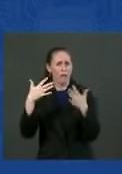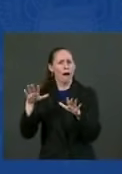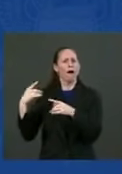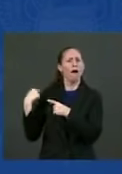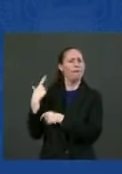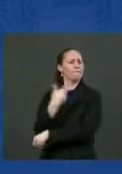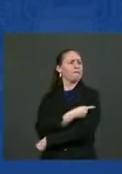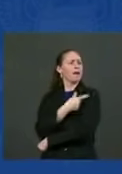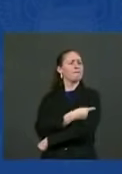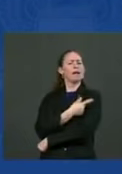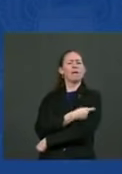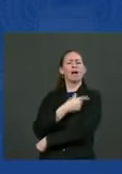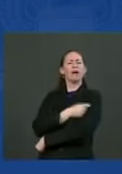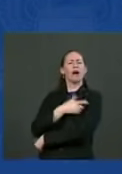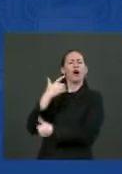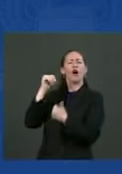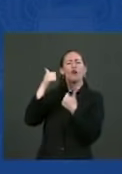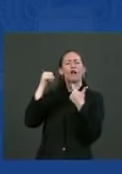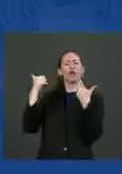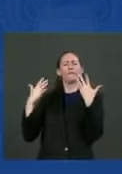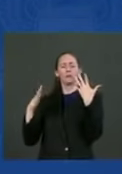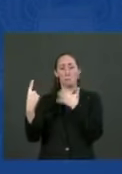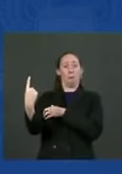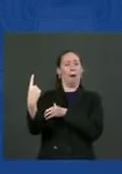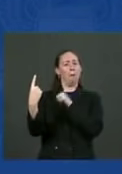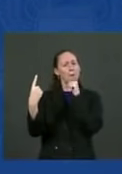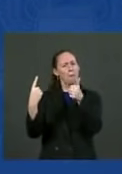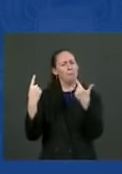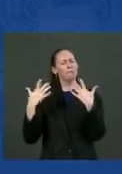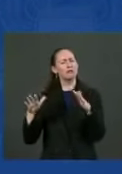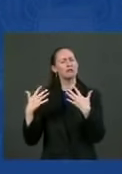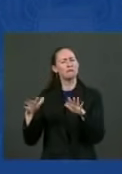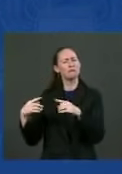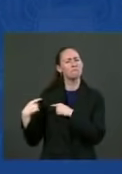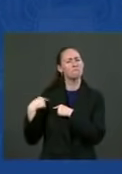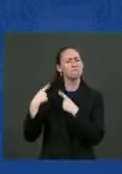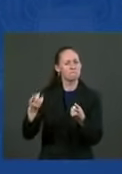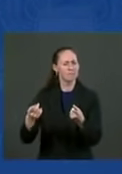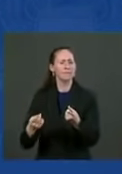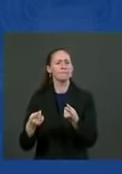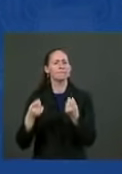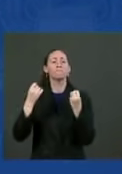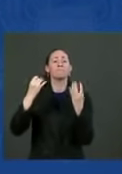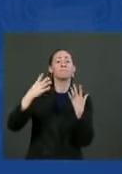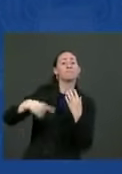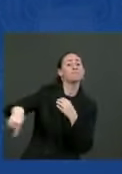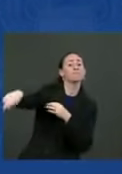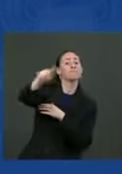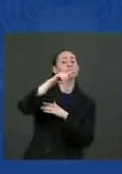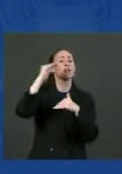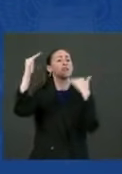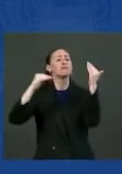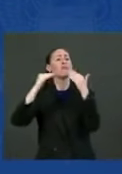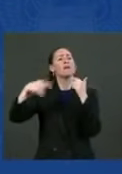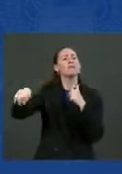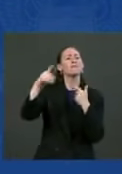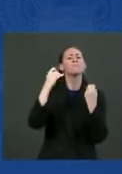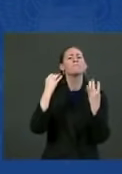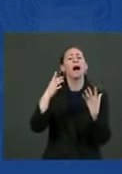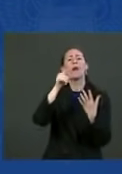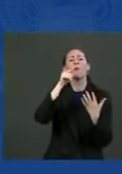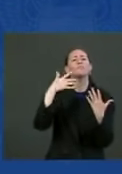vaccinated. As with adults, almost all the serious COVID-19 cases we're seeing among adolescents are